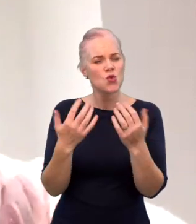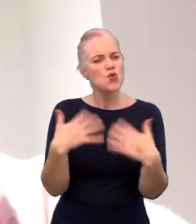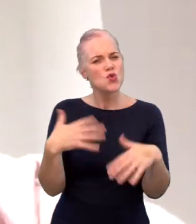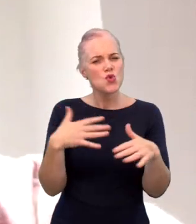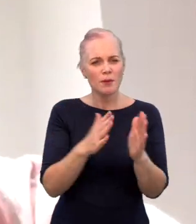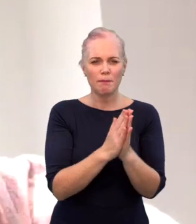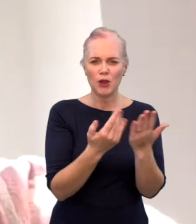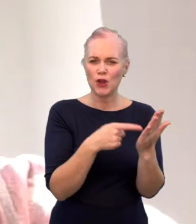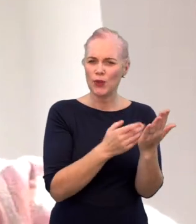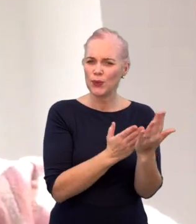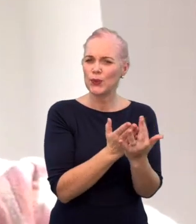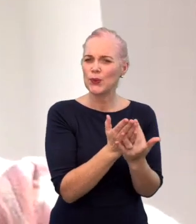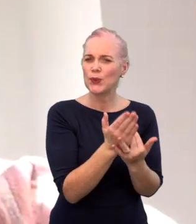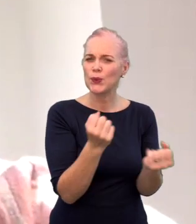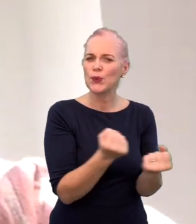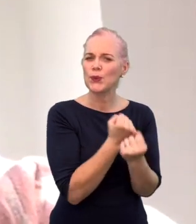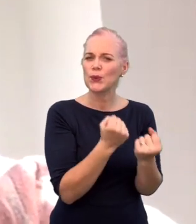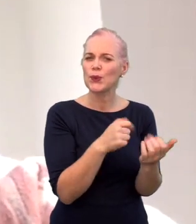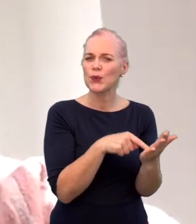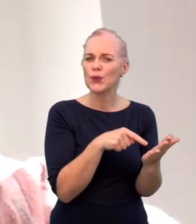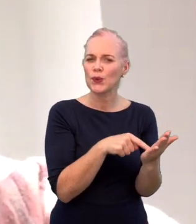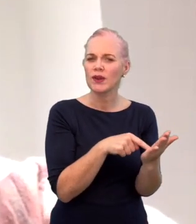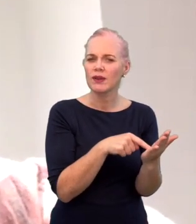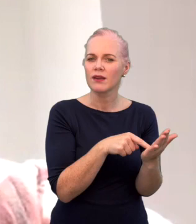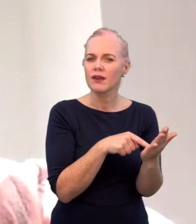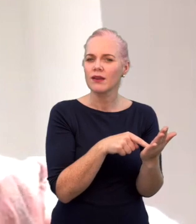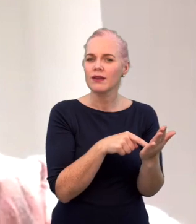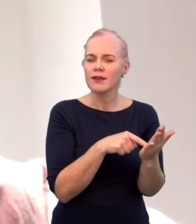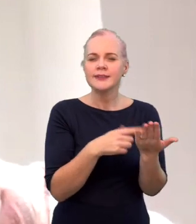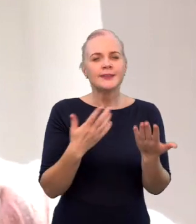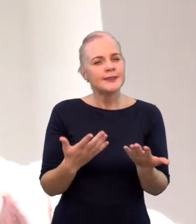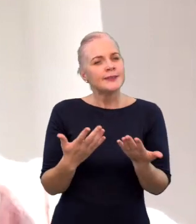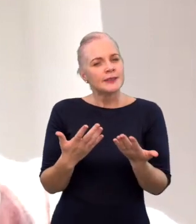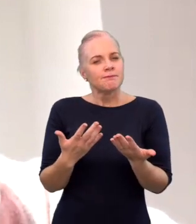is a kind of like strong theme throughout the novel as well.